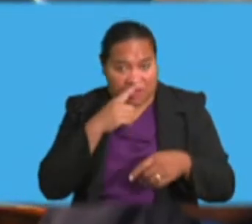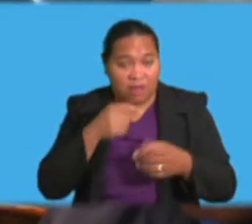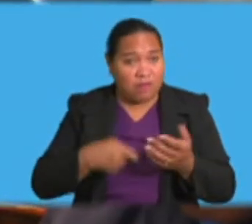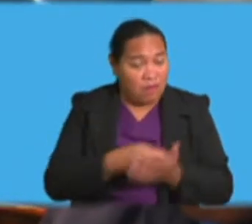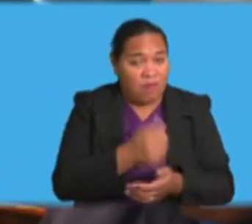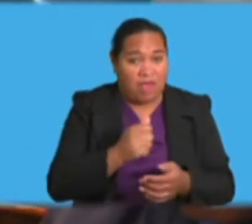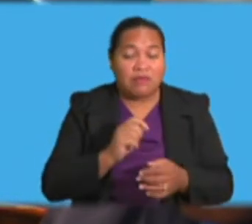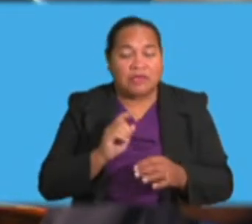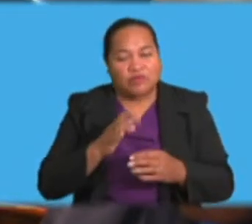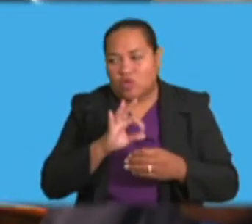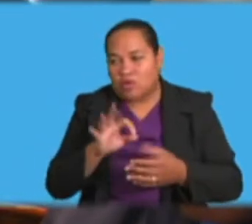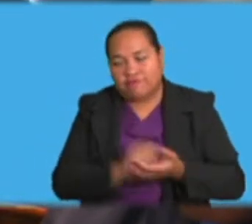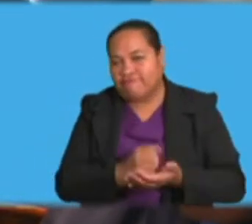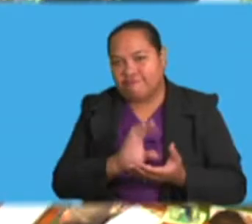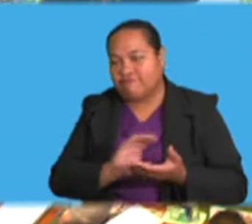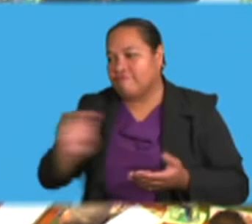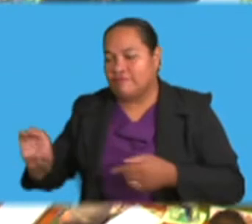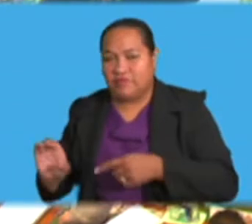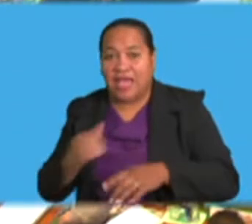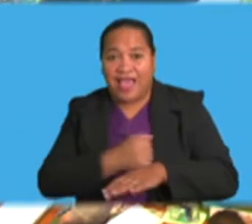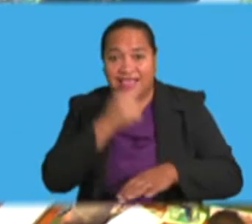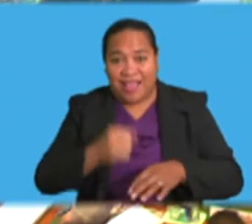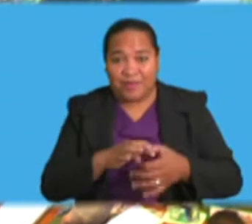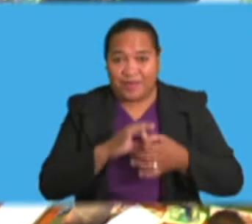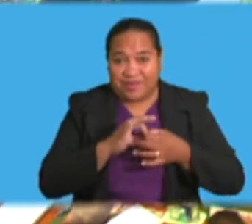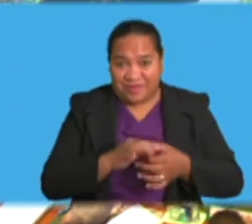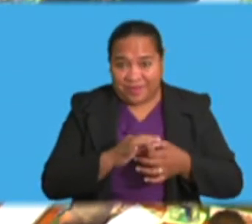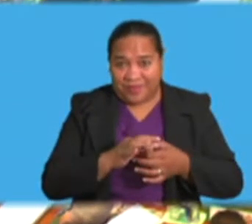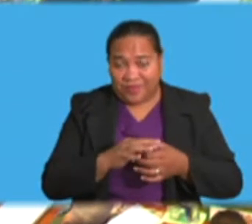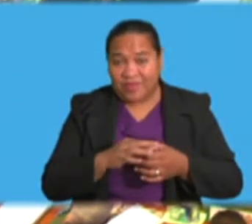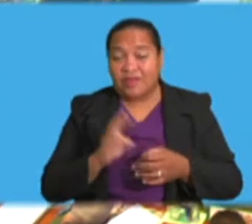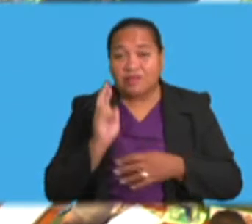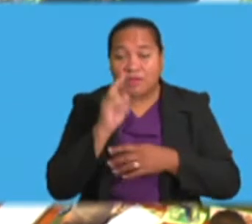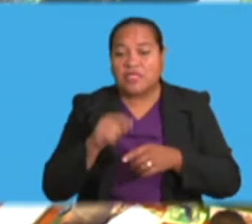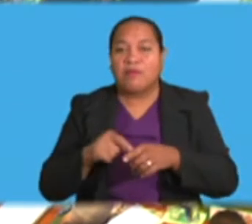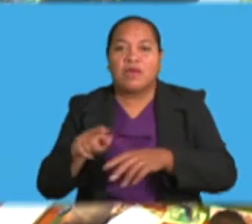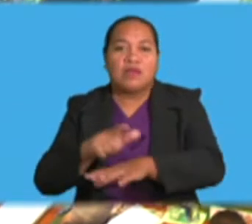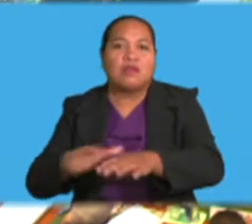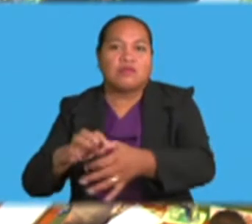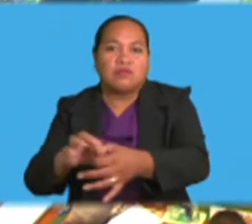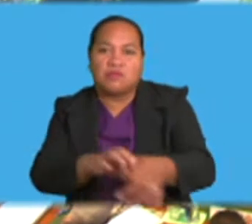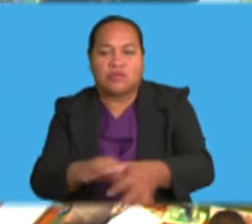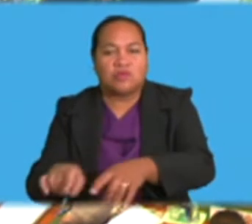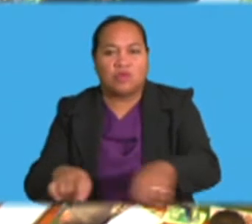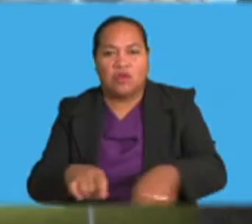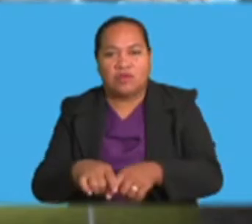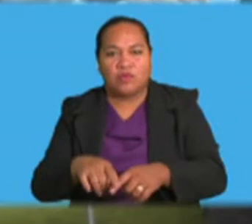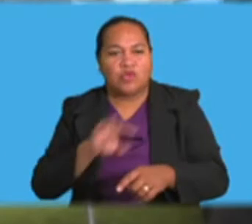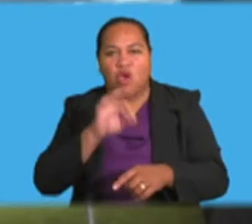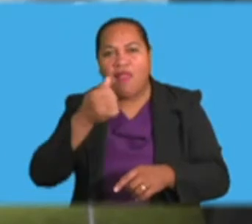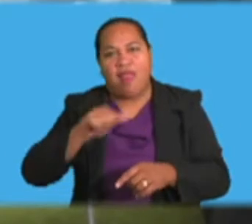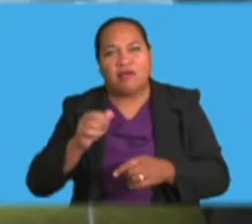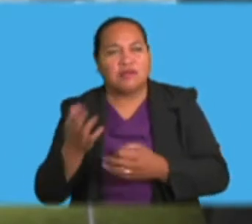structure. The government is the custodian of the Pine landowners will not allow the return of the